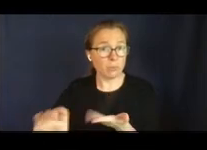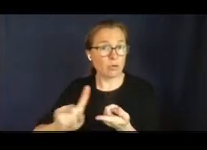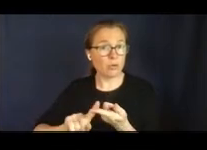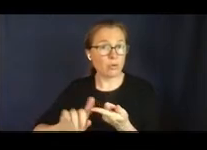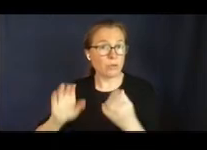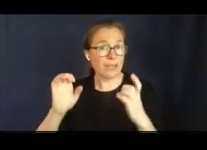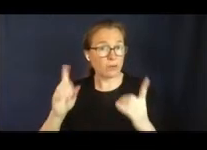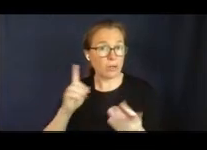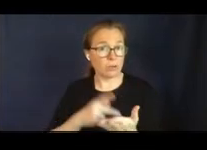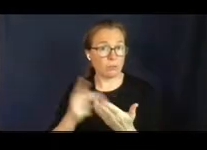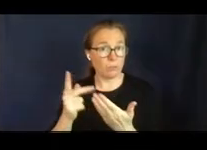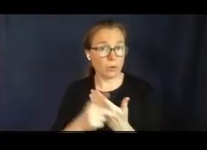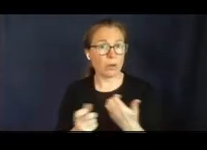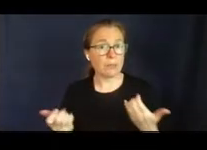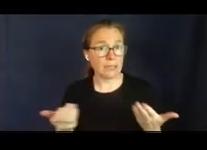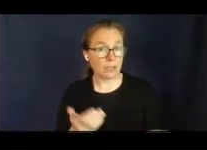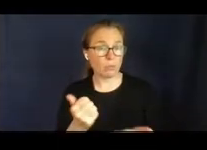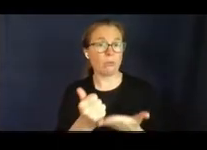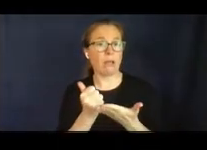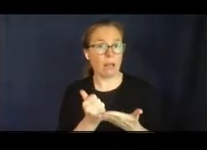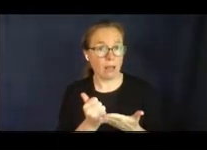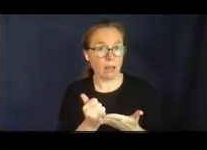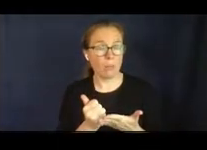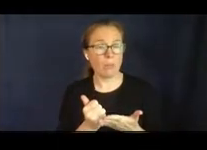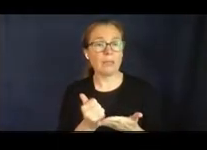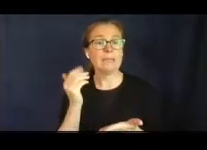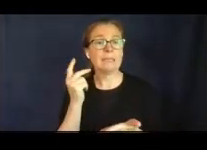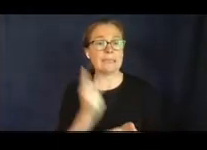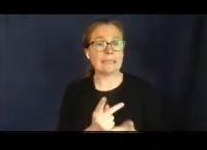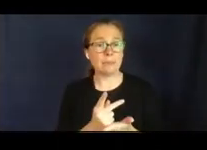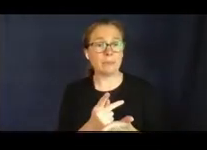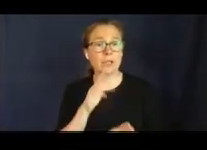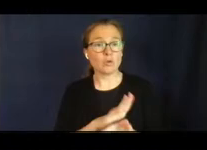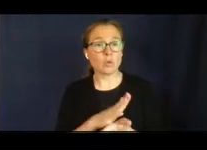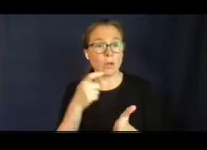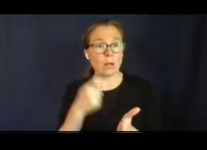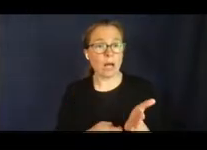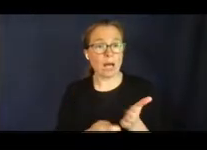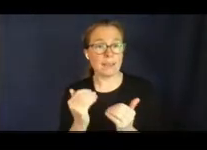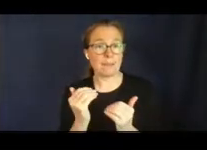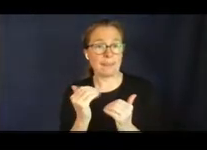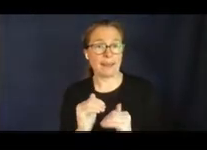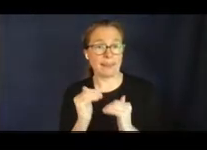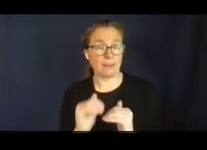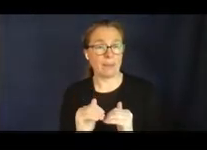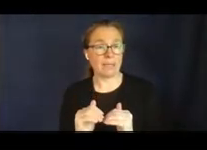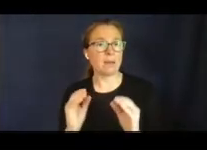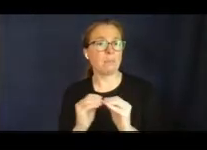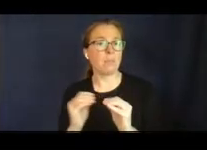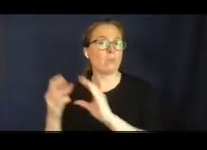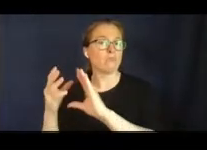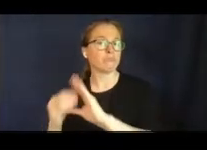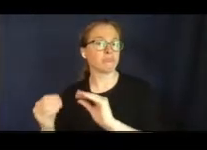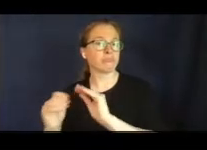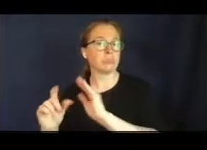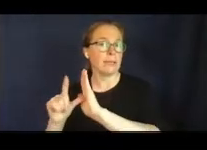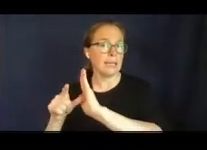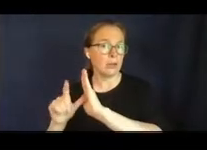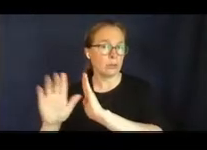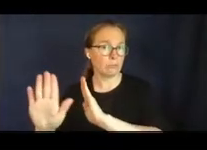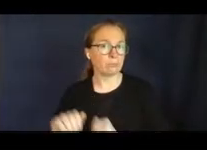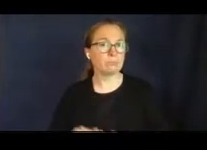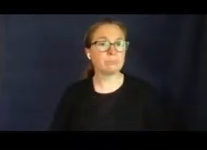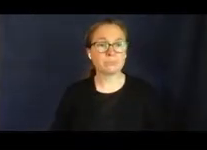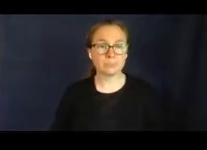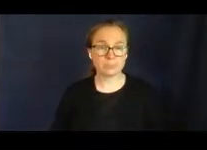programs will help us keep tuition increases to a minimum, and you'll hear more about that from Dr. Andreessen later on. Now,